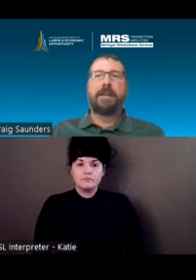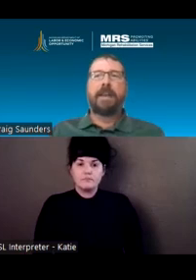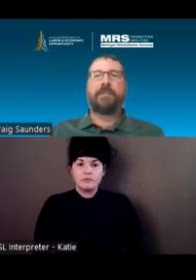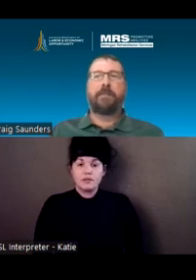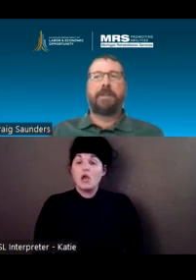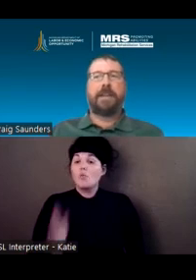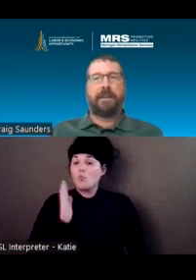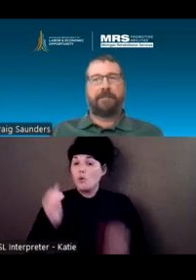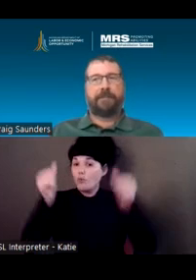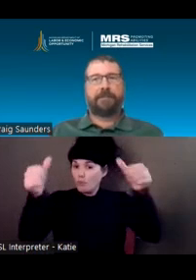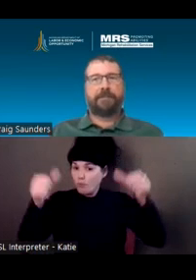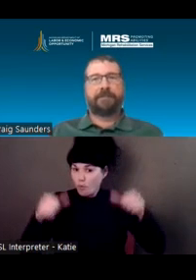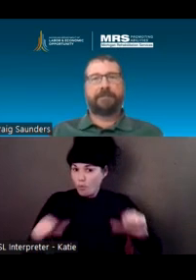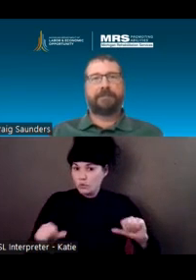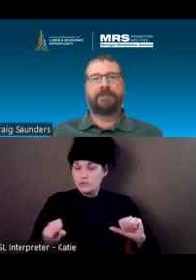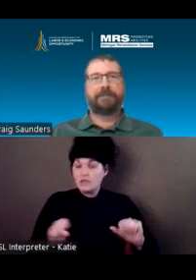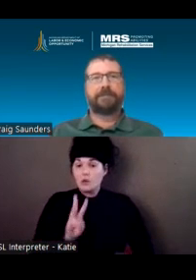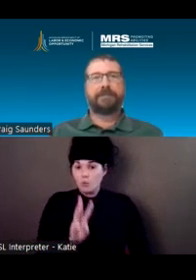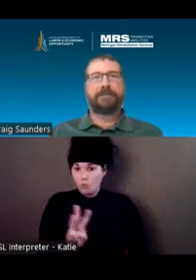website as a PDF.